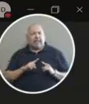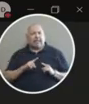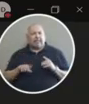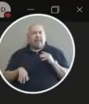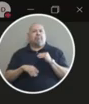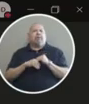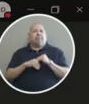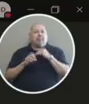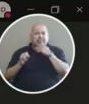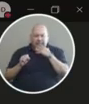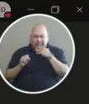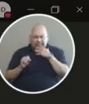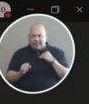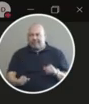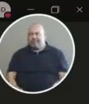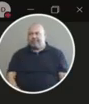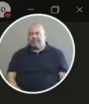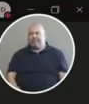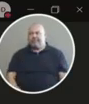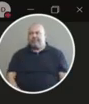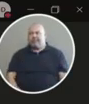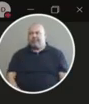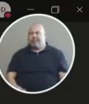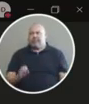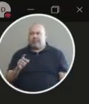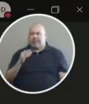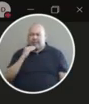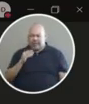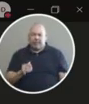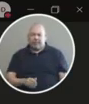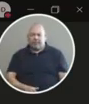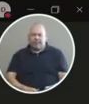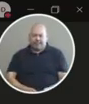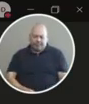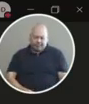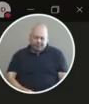amendment that council approved today. Okay, thank you.